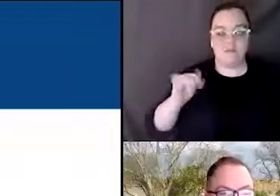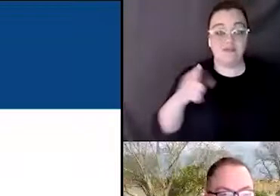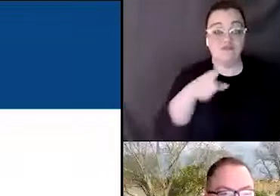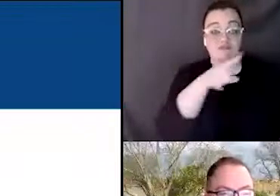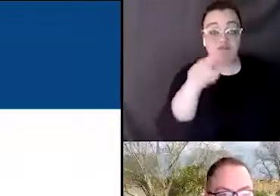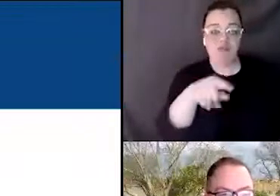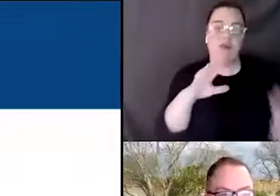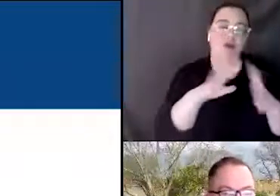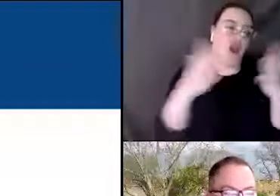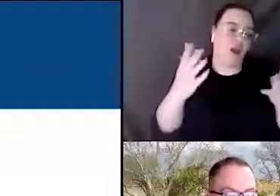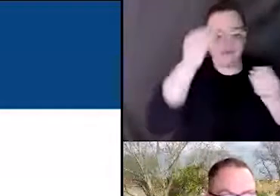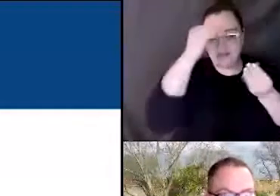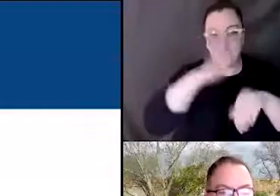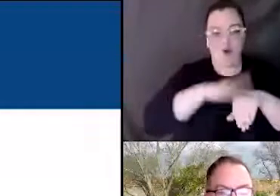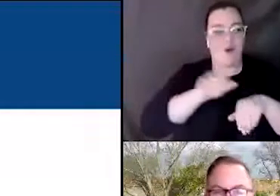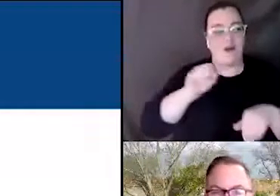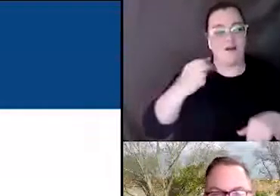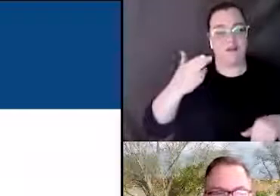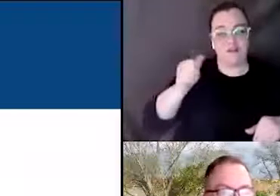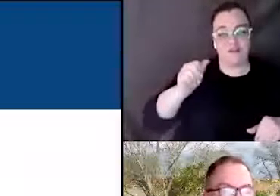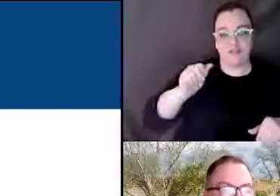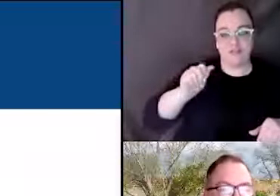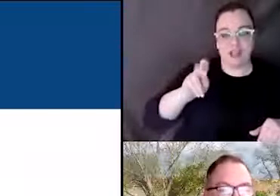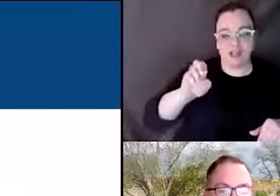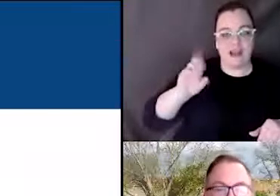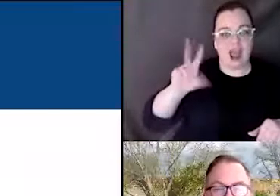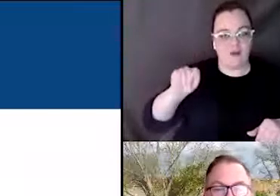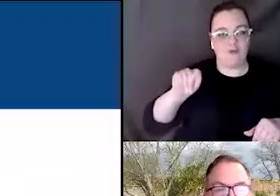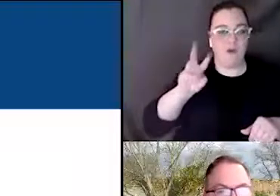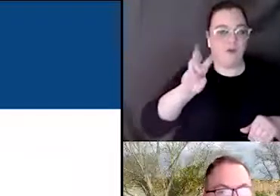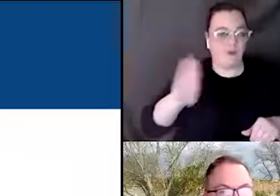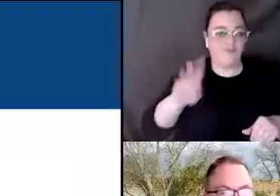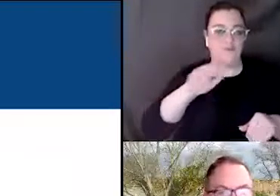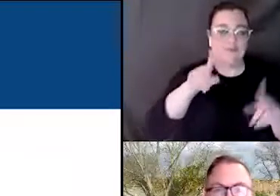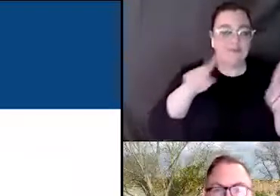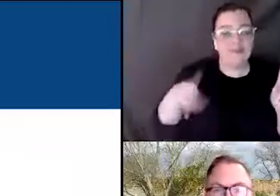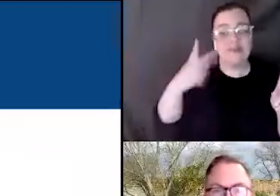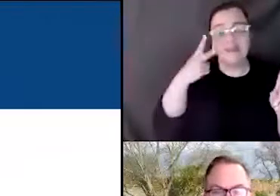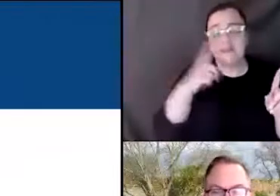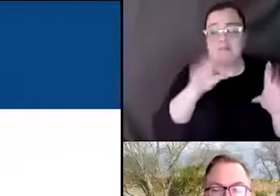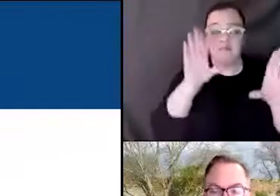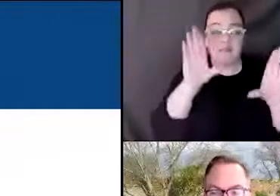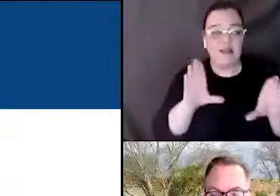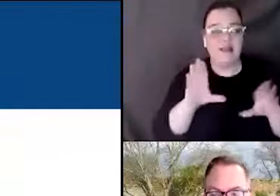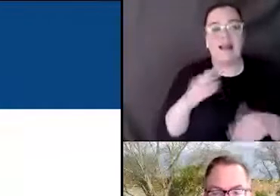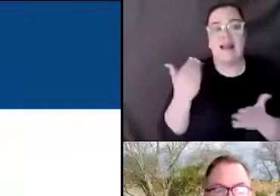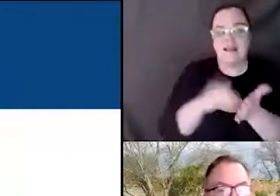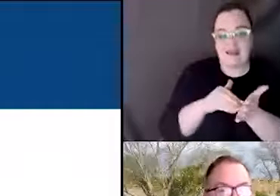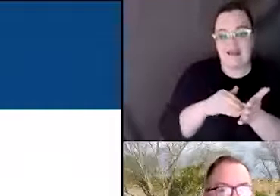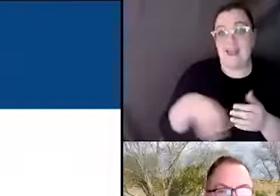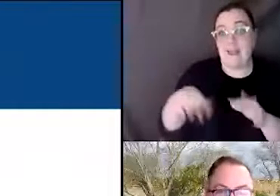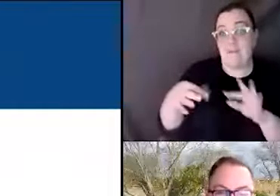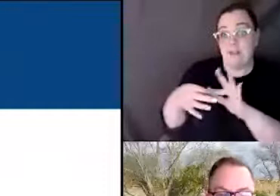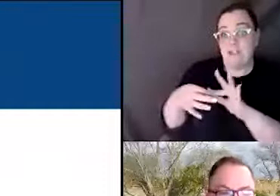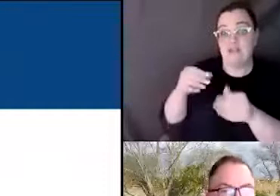of course, and handouts of different types and graphics for your websites. And of course, that shakeout.org/messaging page